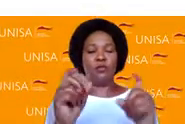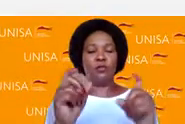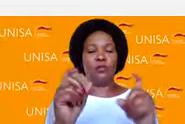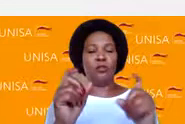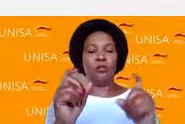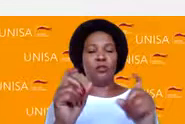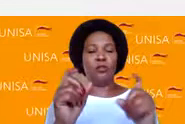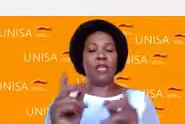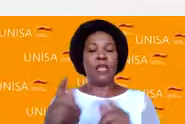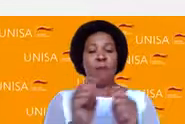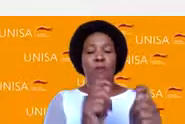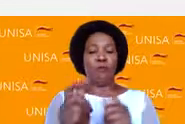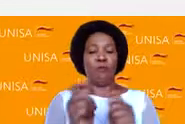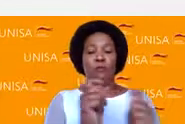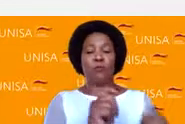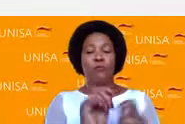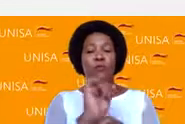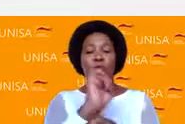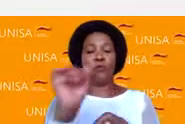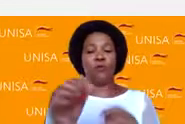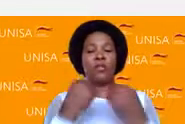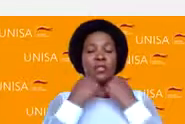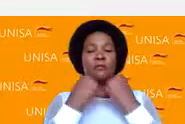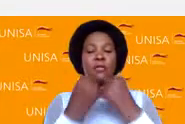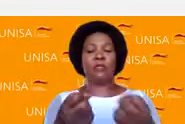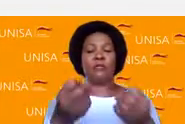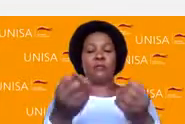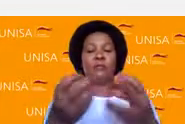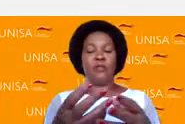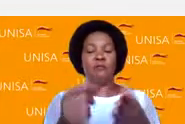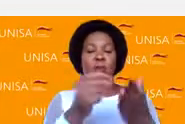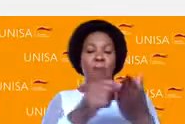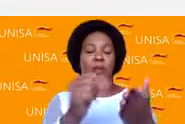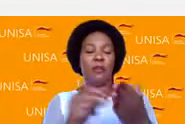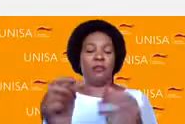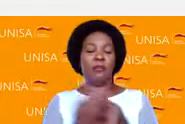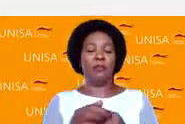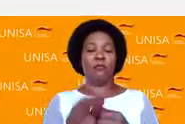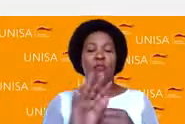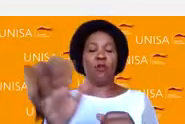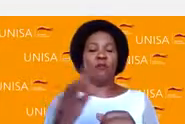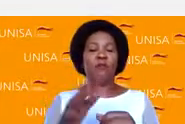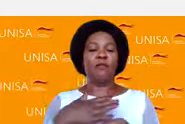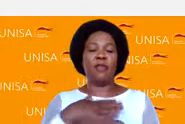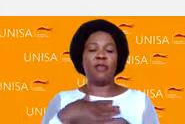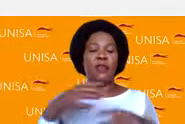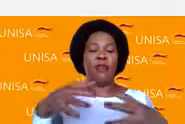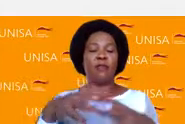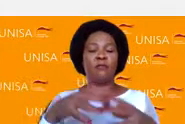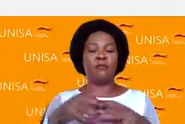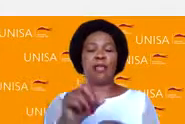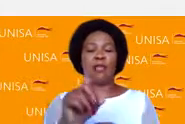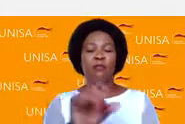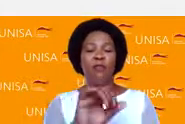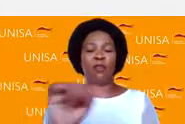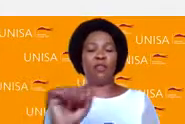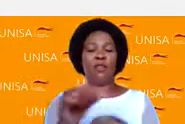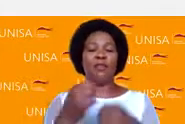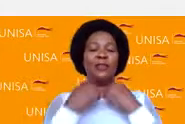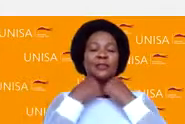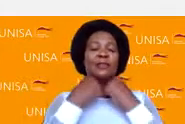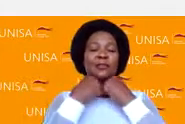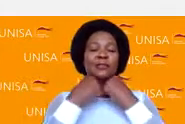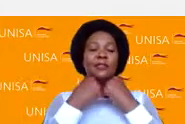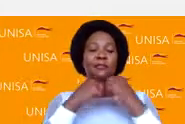assignment and submit it for grading. But first, you don't feel afraid. You can click on the assignment, view the instructions, do